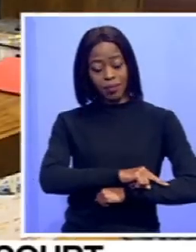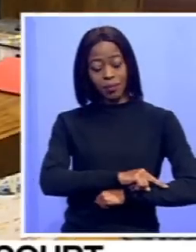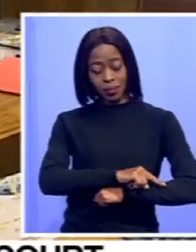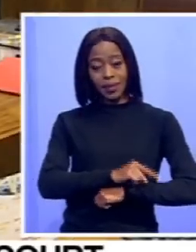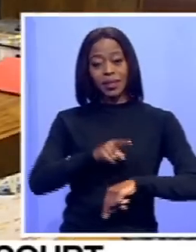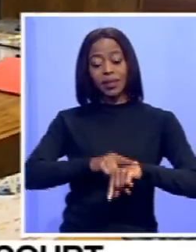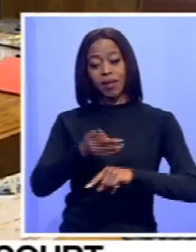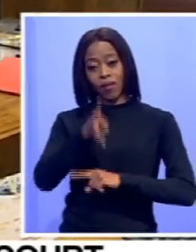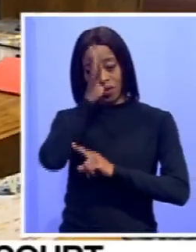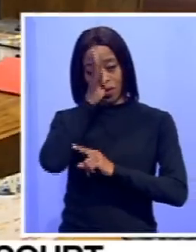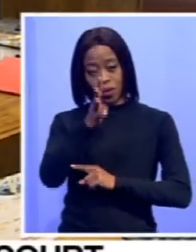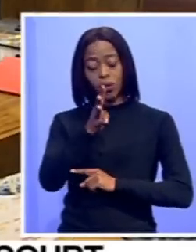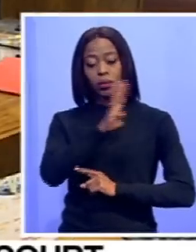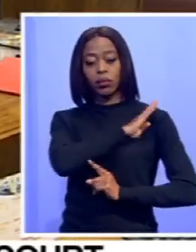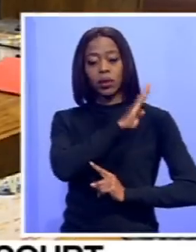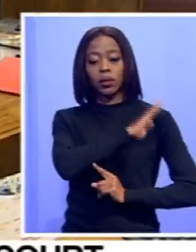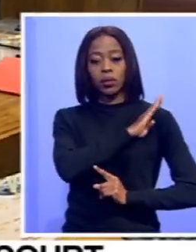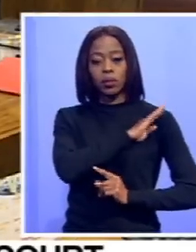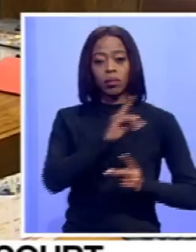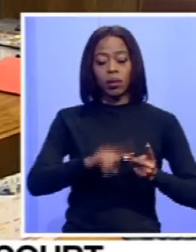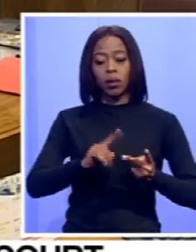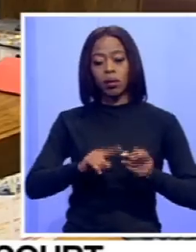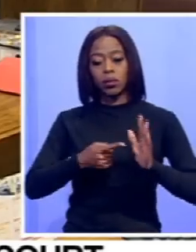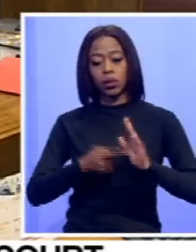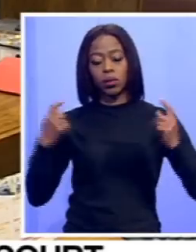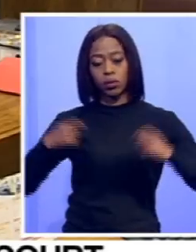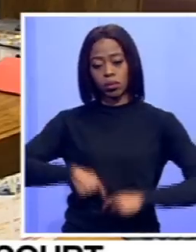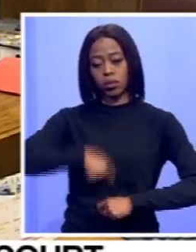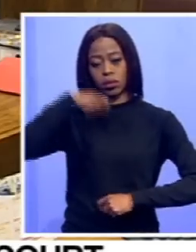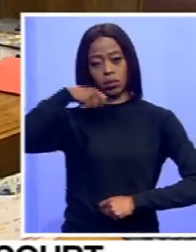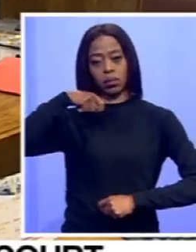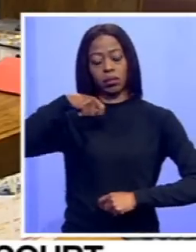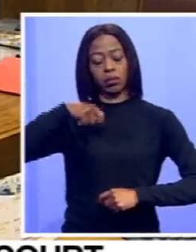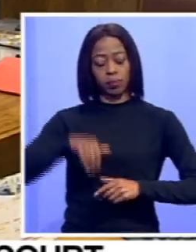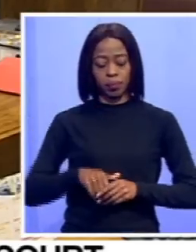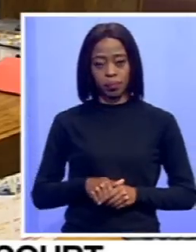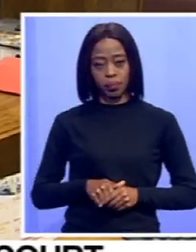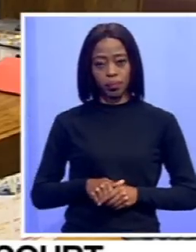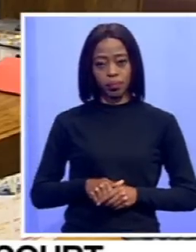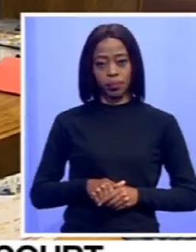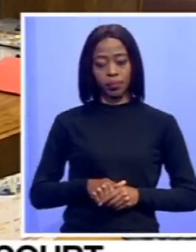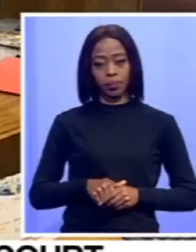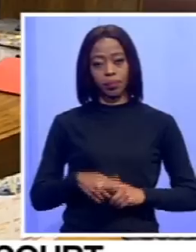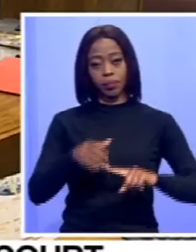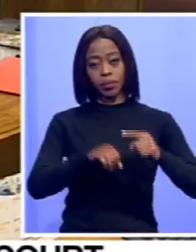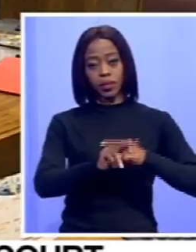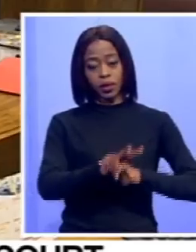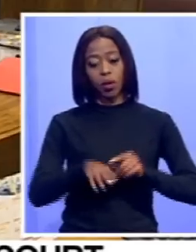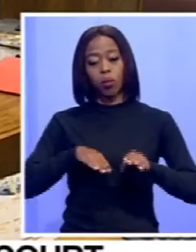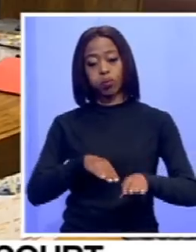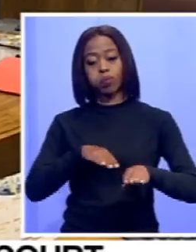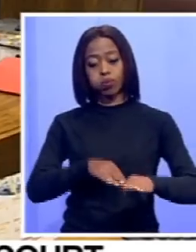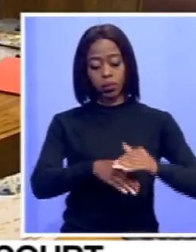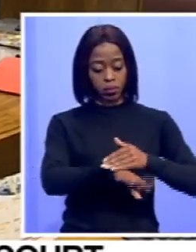hours, wearing military camouflage and a reflective jacket at Four Ways Memorial Cemetery. Sub 2, after the convoy had entered into